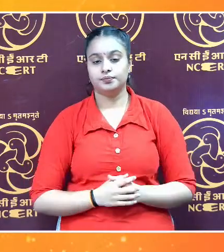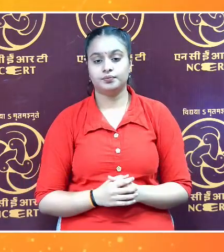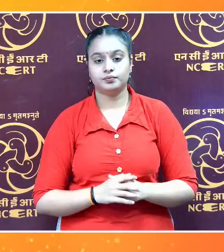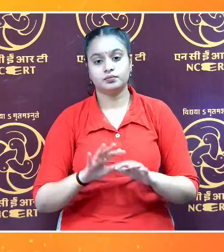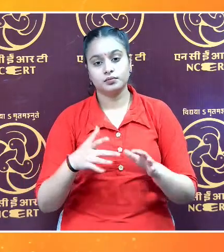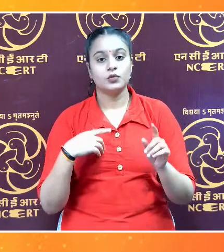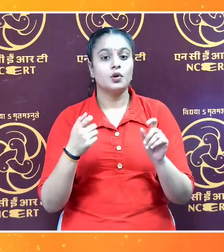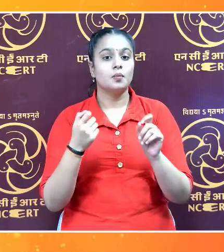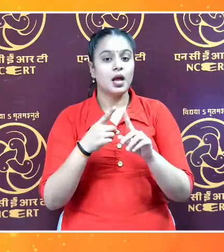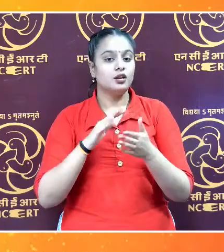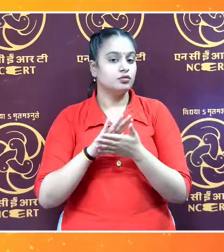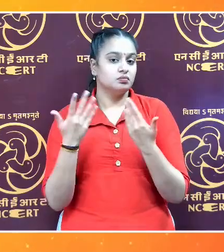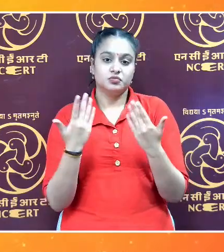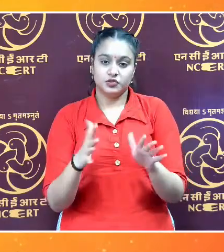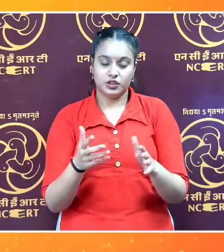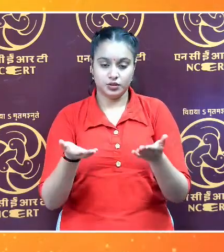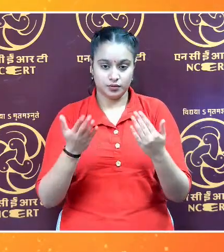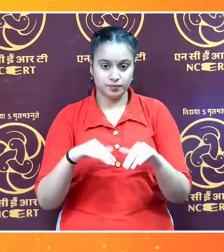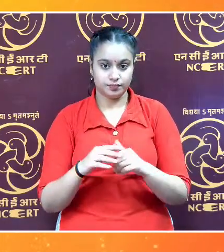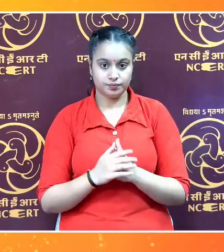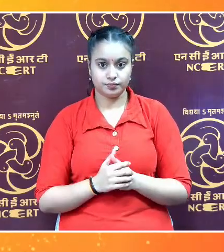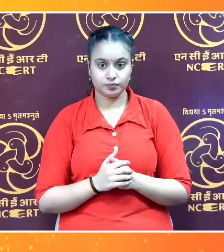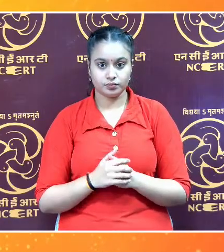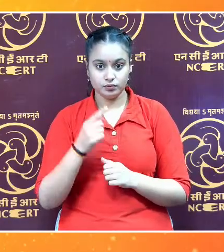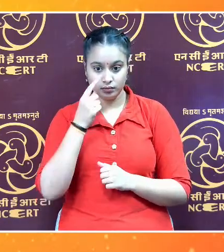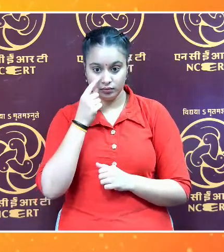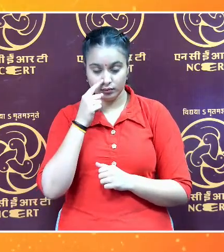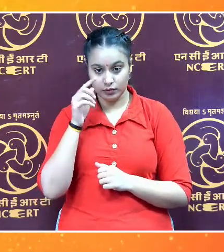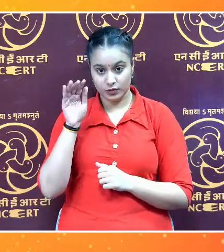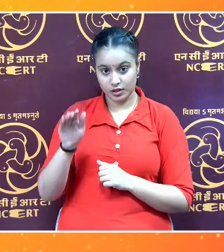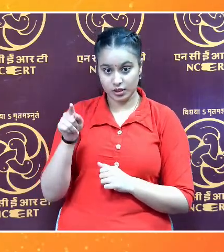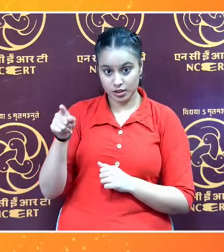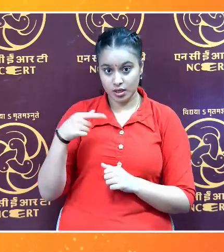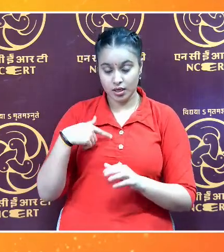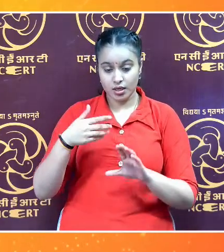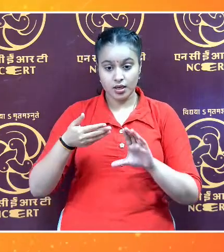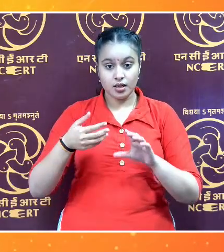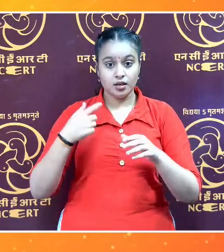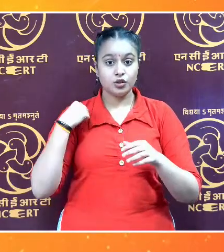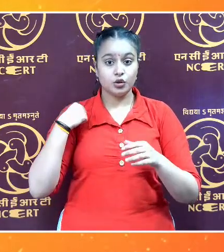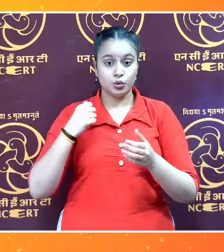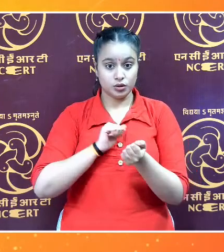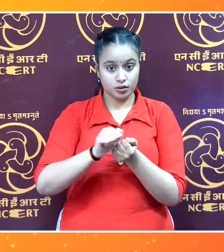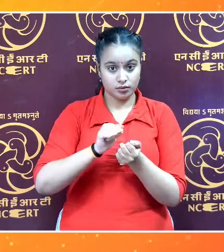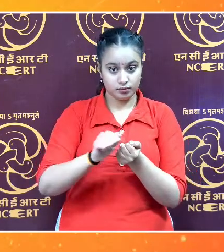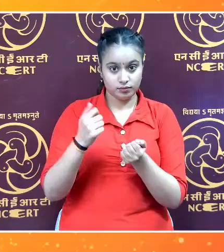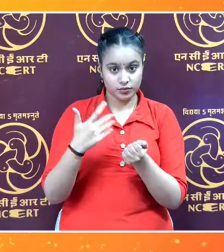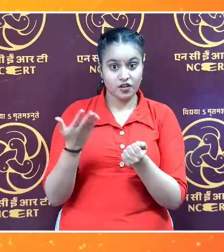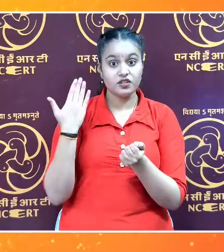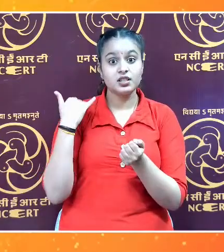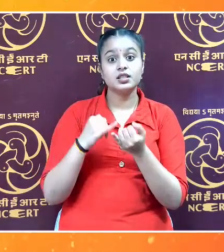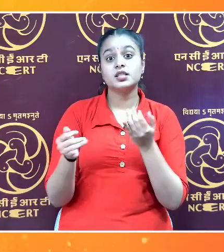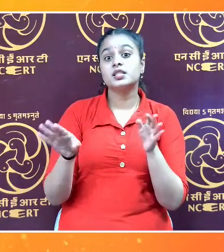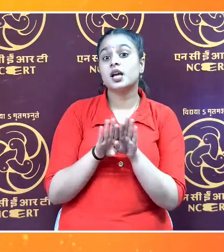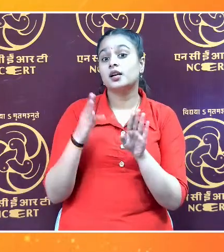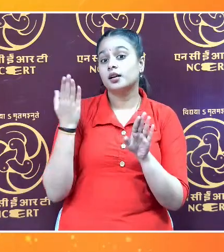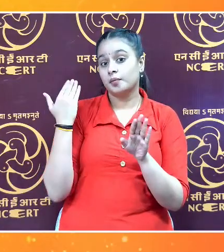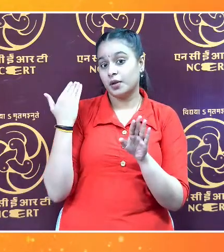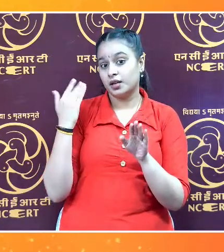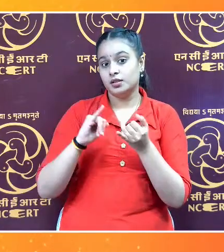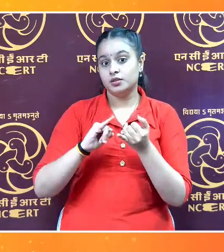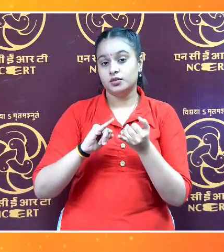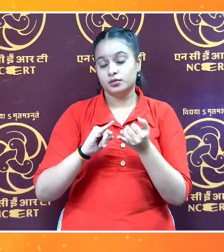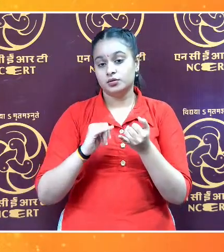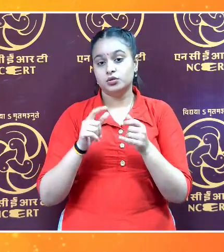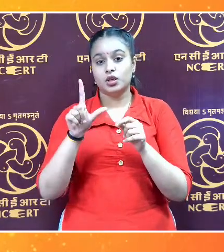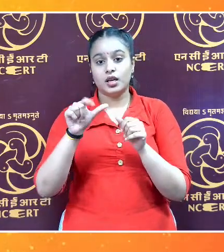match is over. Yes. Amelia washed the clothes last Sunday. Specifically, last Sunday she had washed her Sunday is clothes. gone.